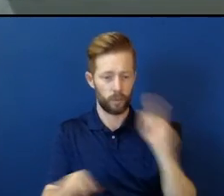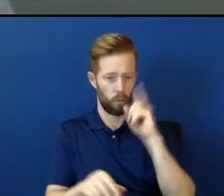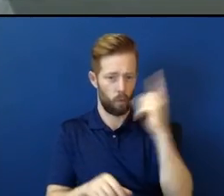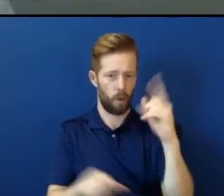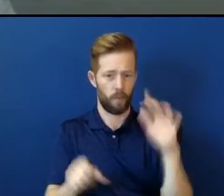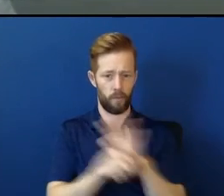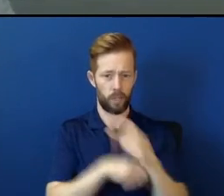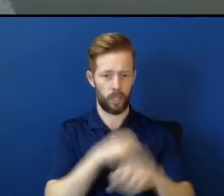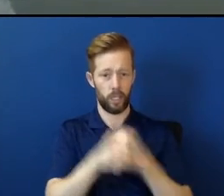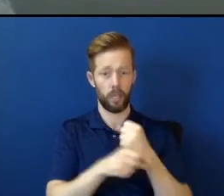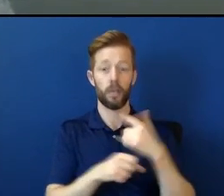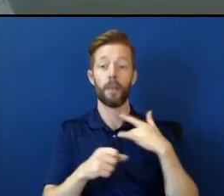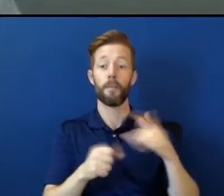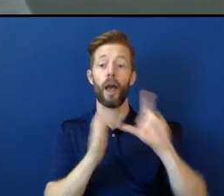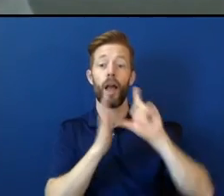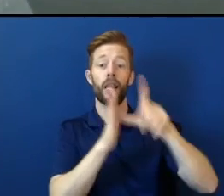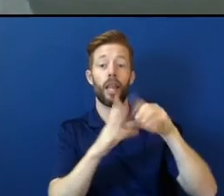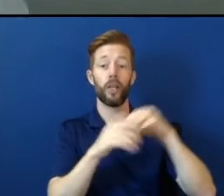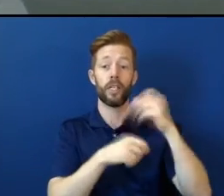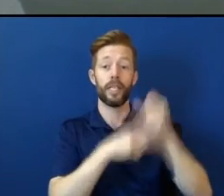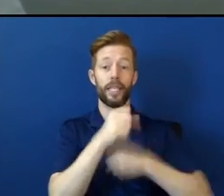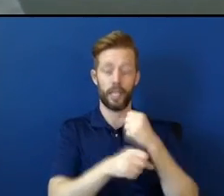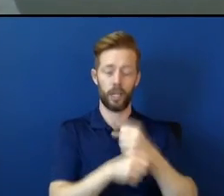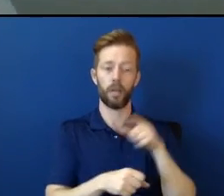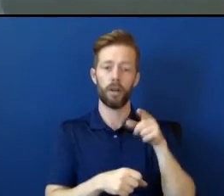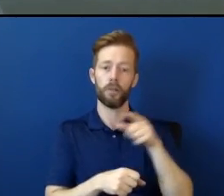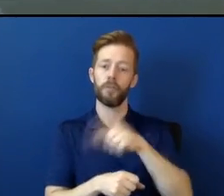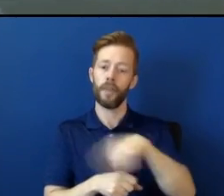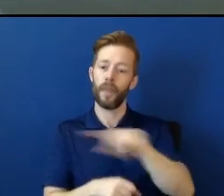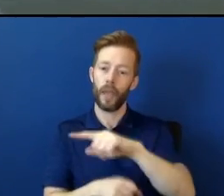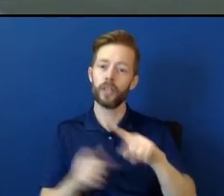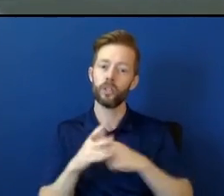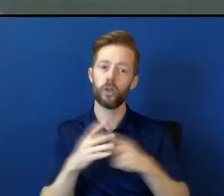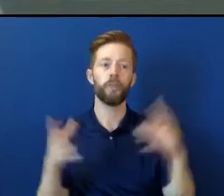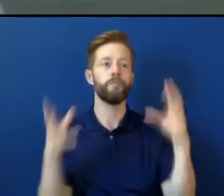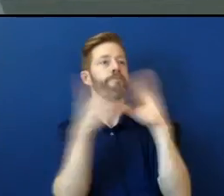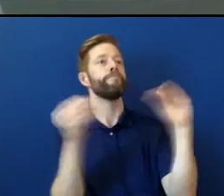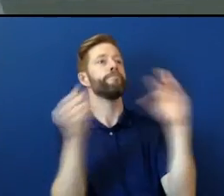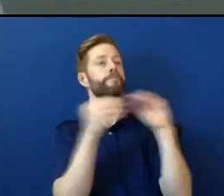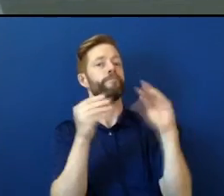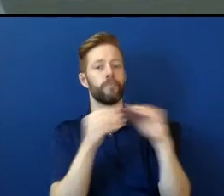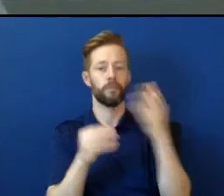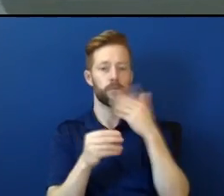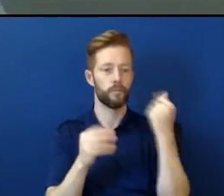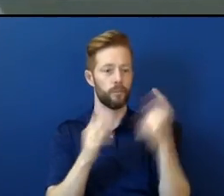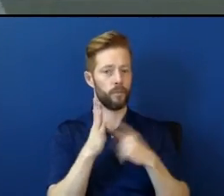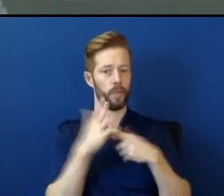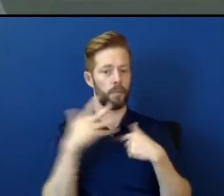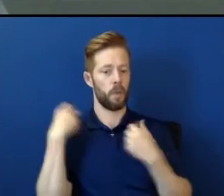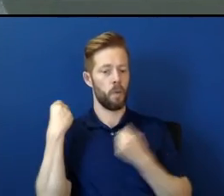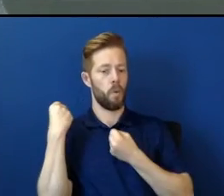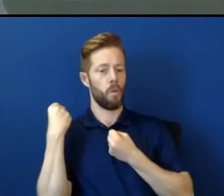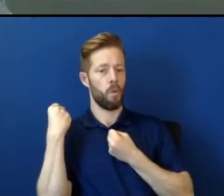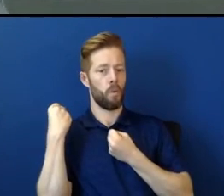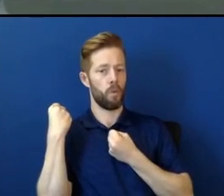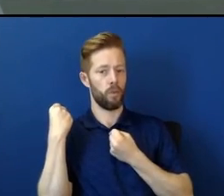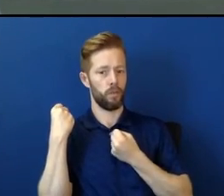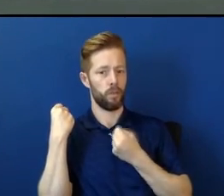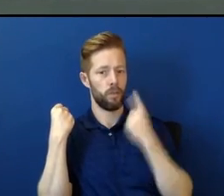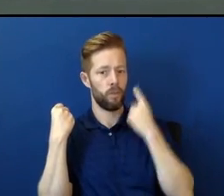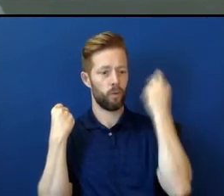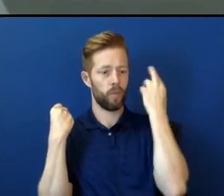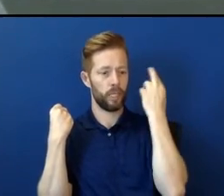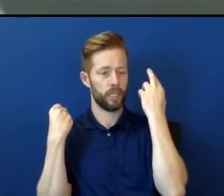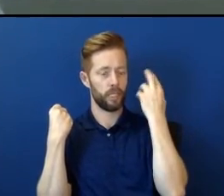whole year is later in the year, they start verbalizing, because sometimes they're holding back for reasons other